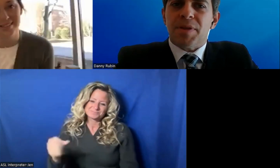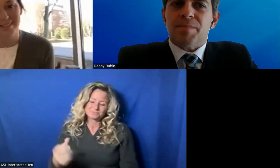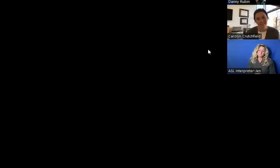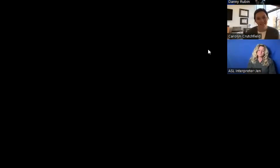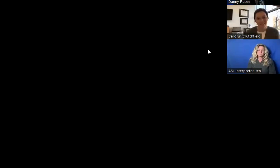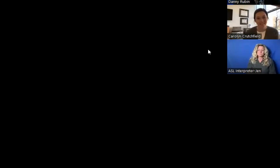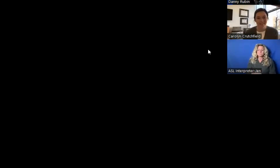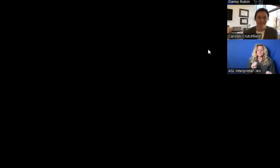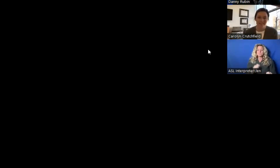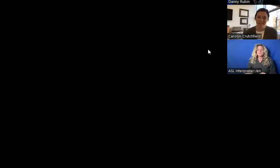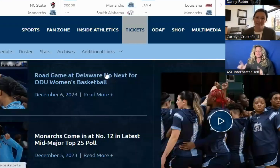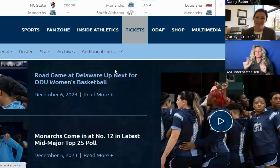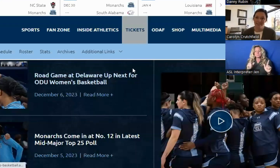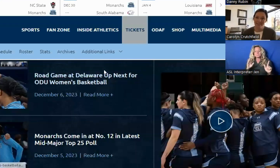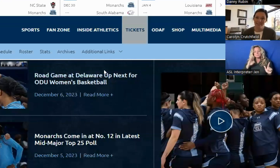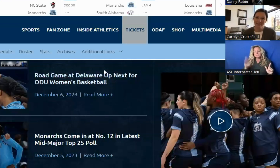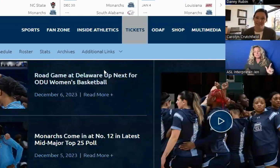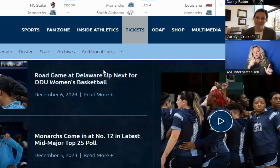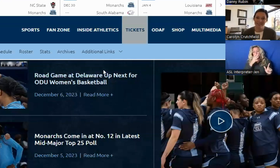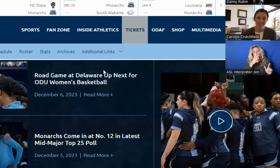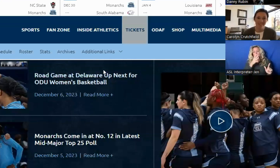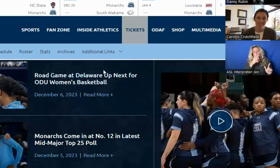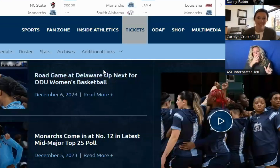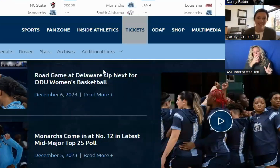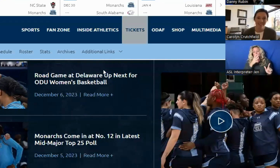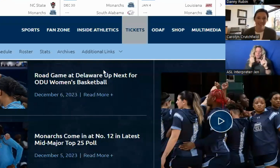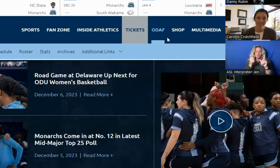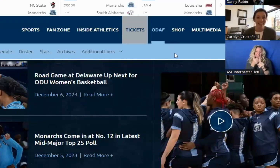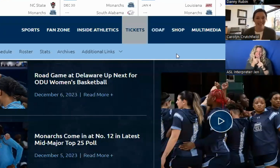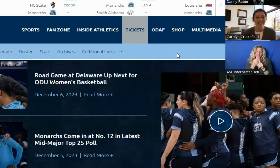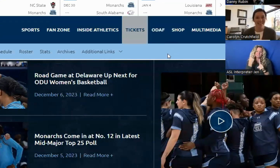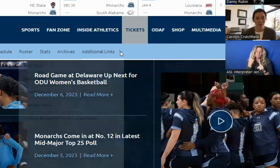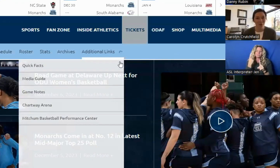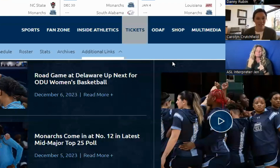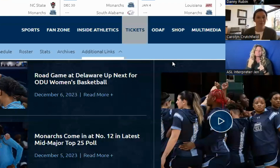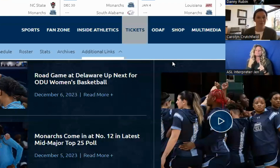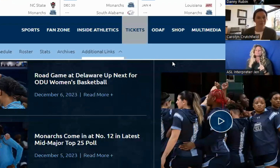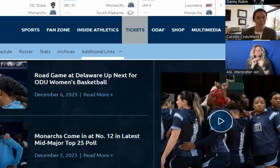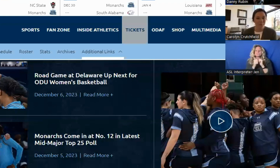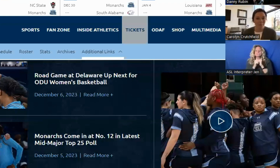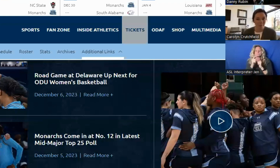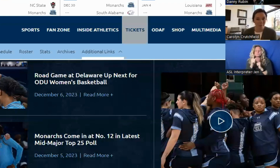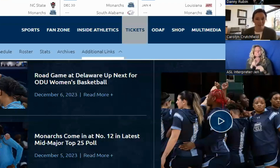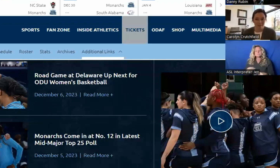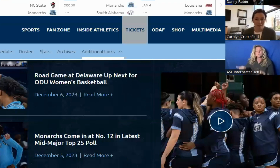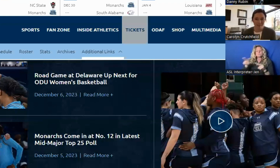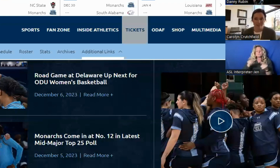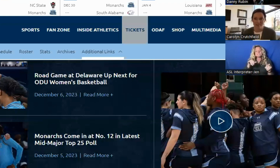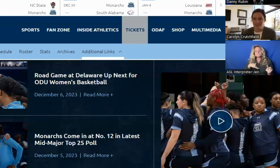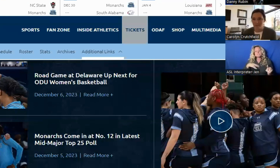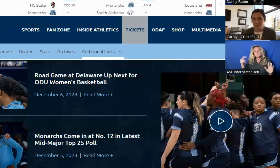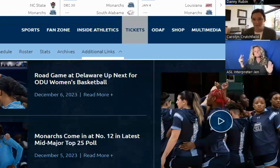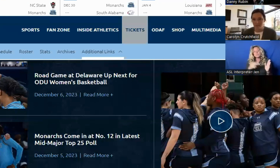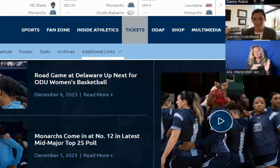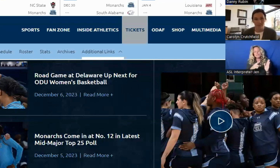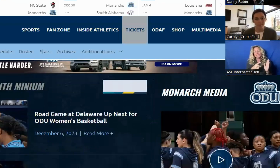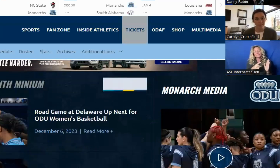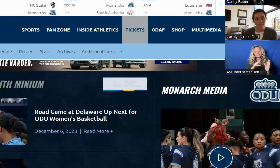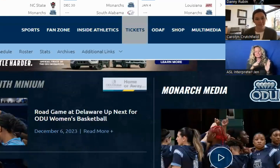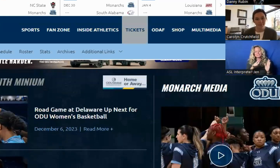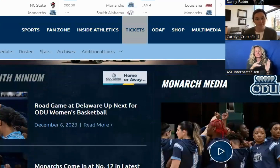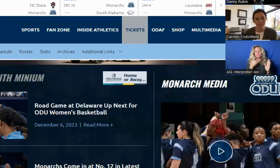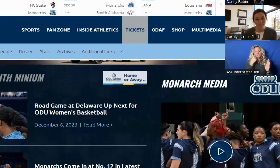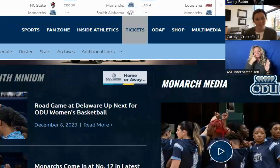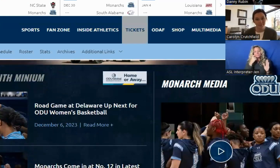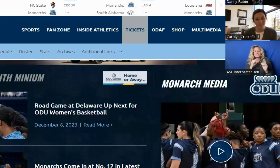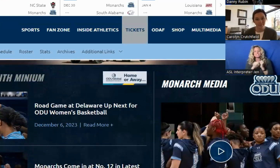up because I know women's basketball is one of the sports that you Yeah. oversee. Oversee. So as I look at just the latest